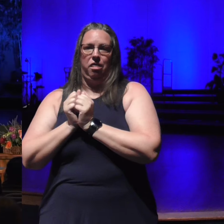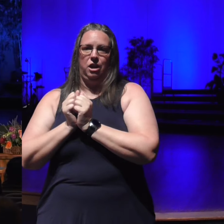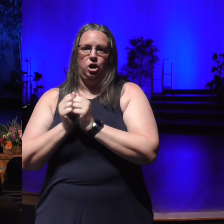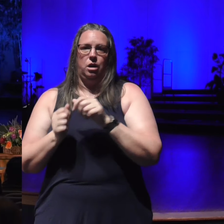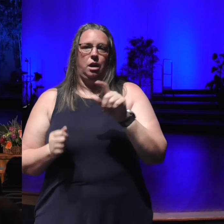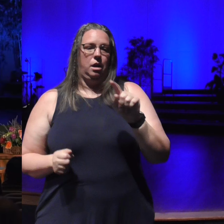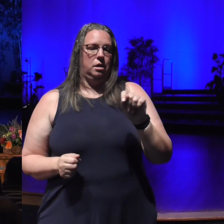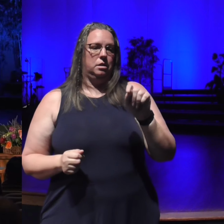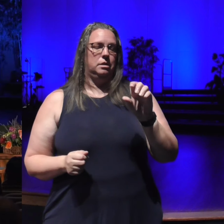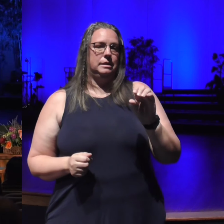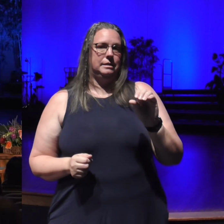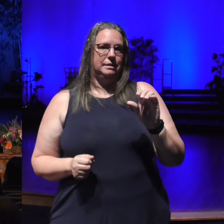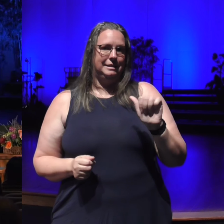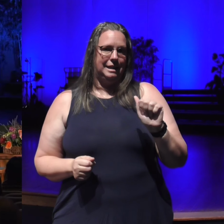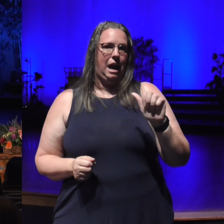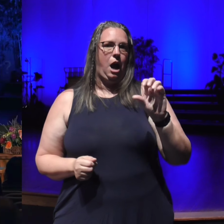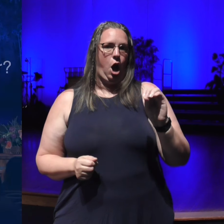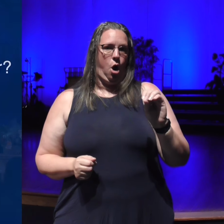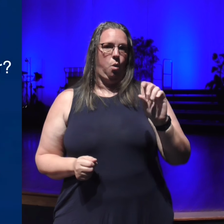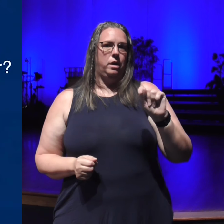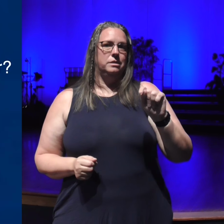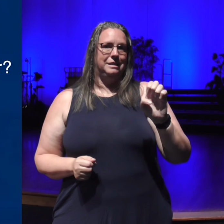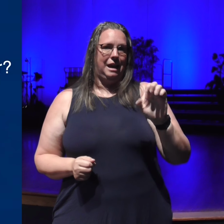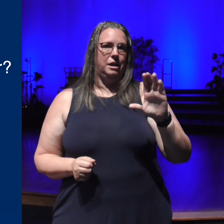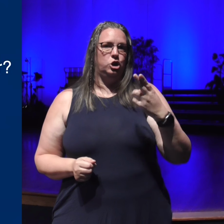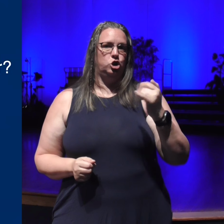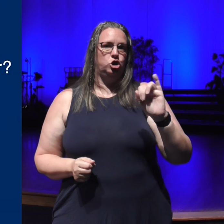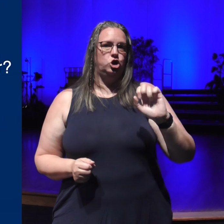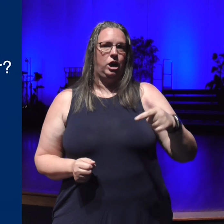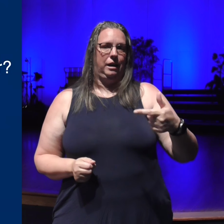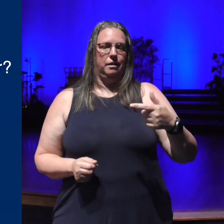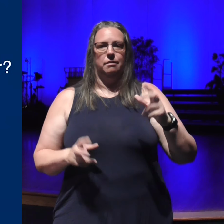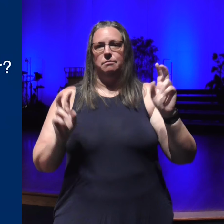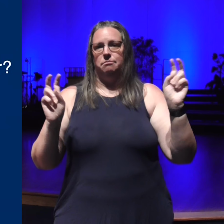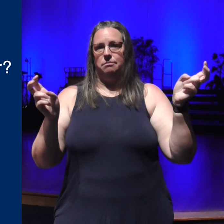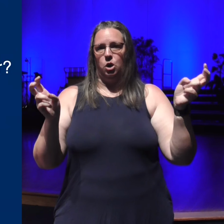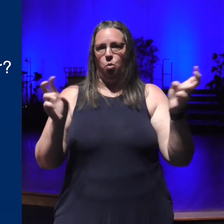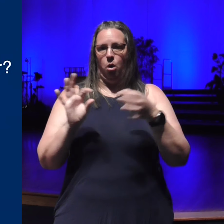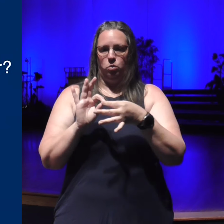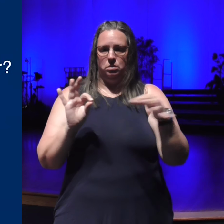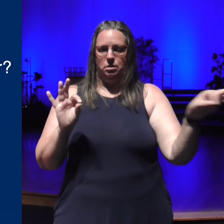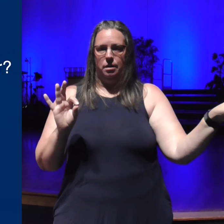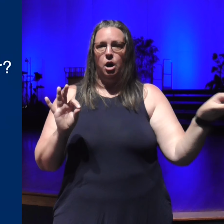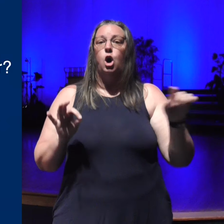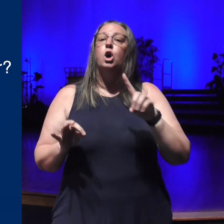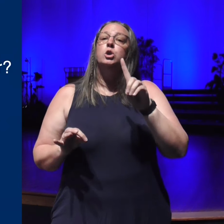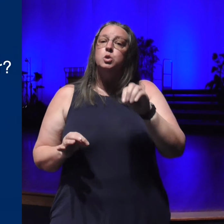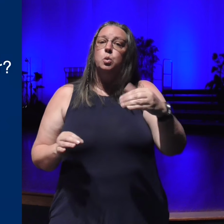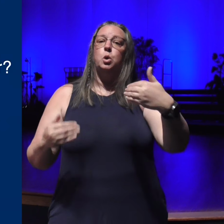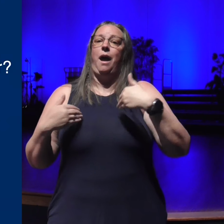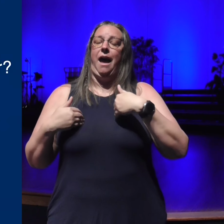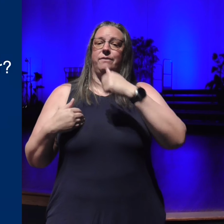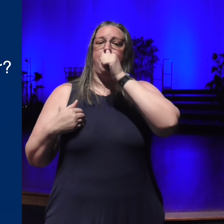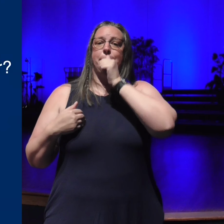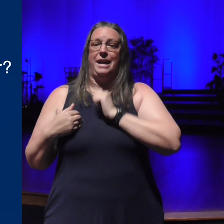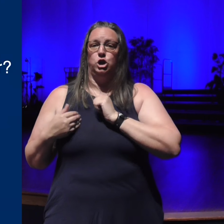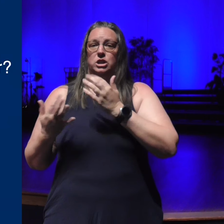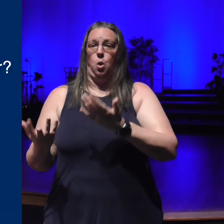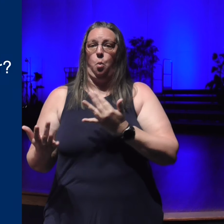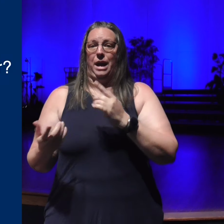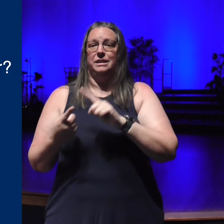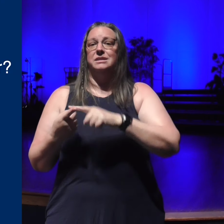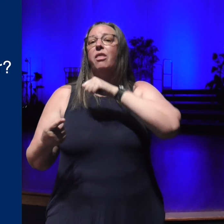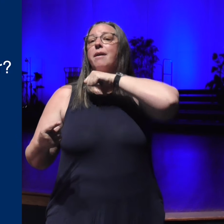have the patience to wait till your mud settles and the water is clear? Can you remain